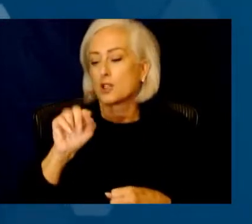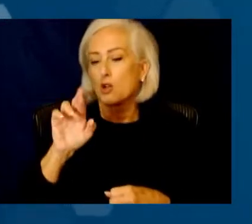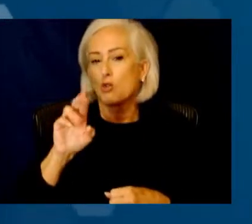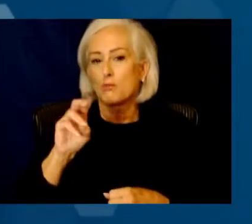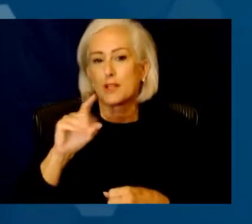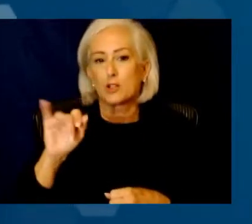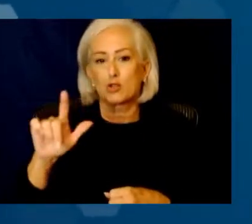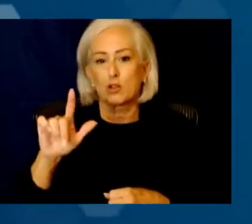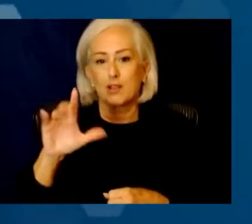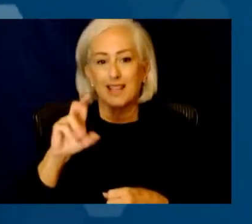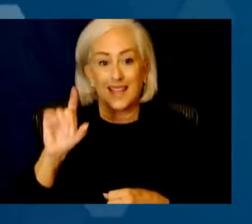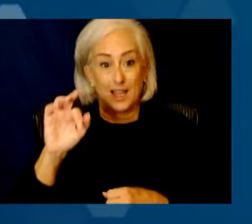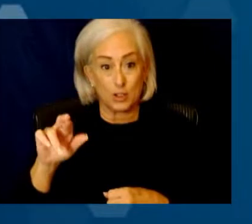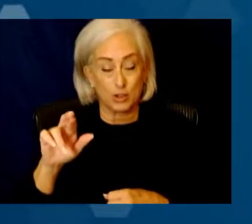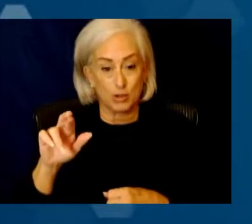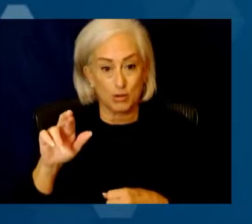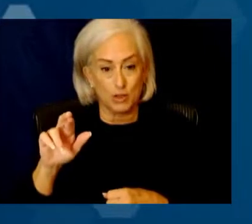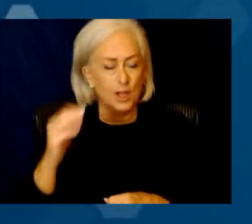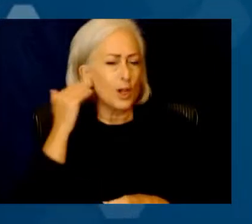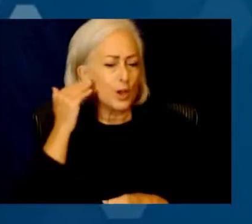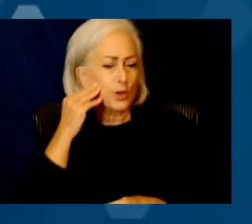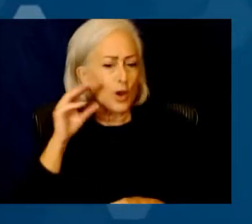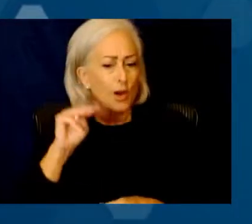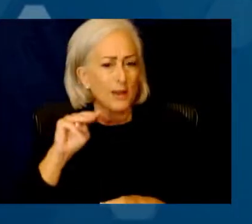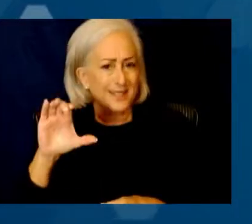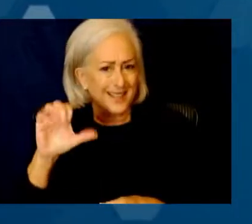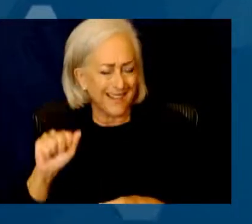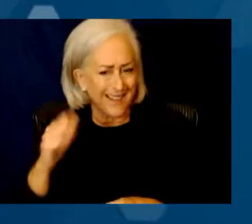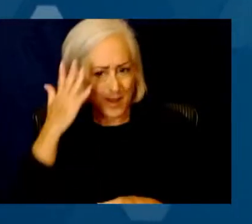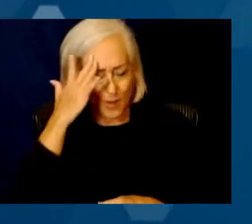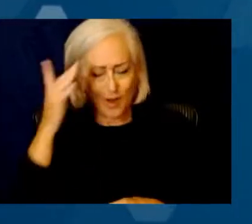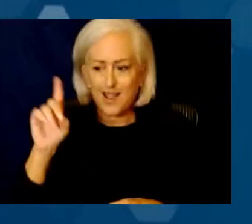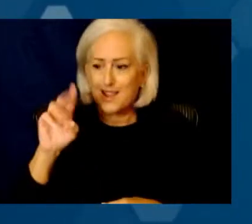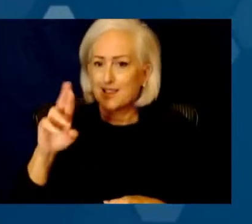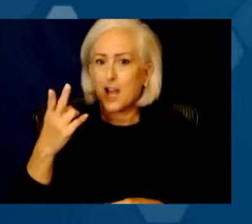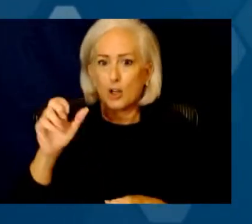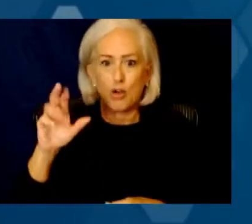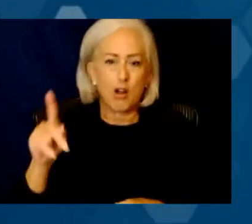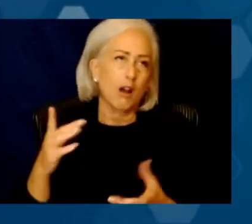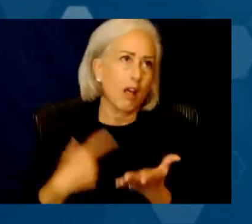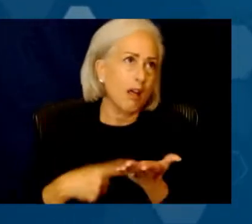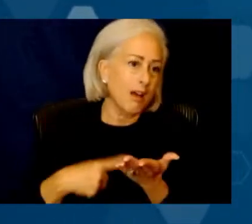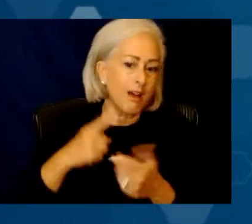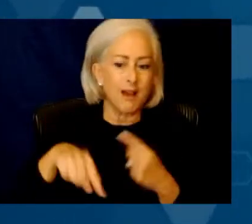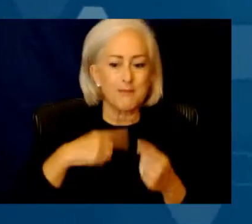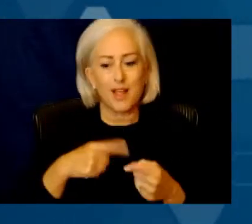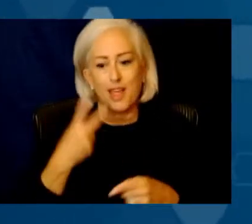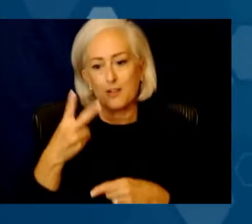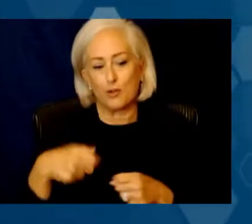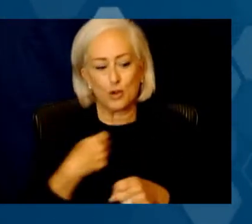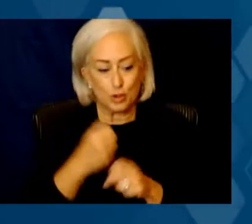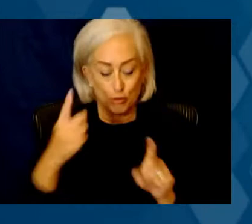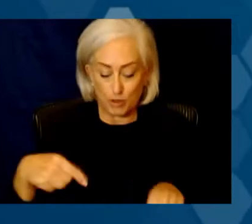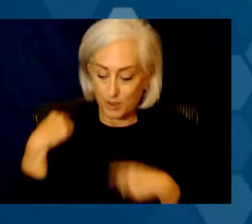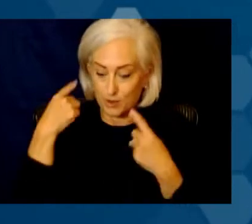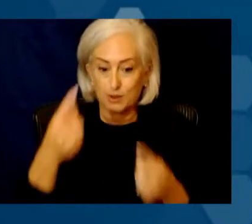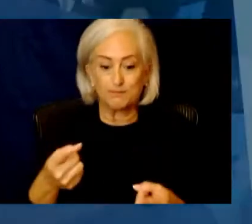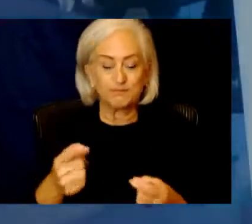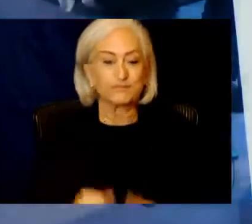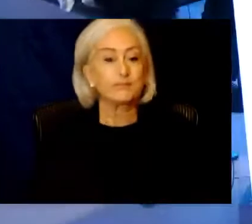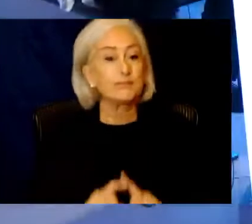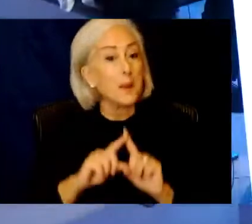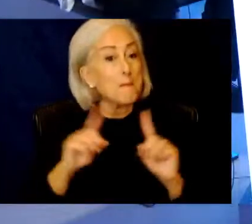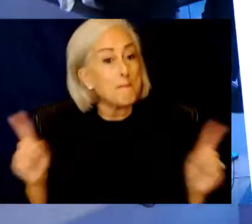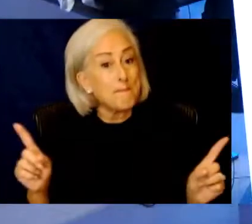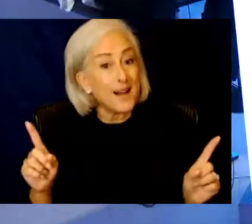with the term monoclonal antibody therapy because Hawkeye had been talking about that for 2 years or more of covering COVID therapies. But the way